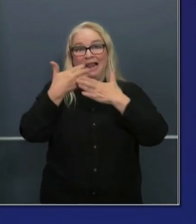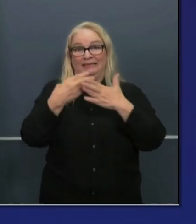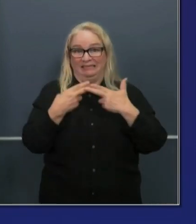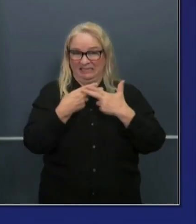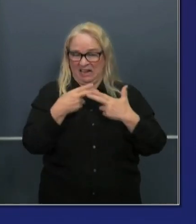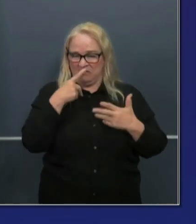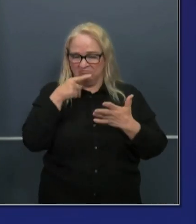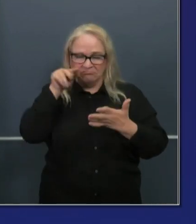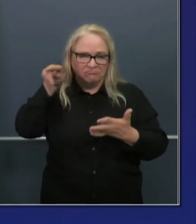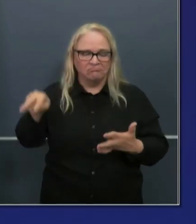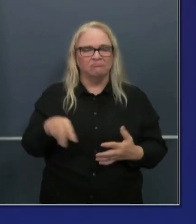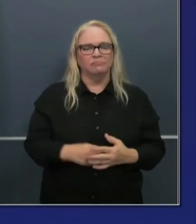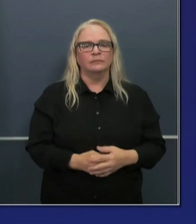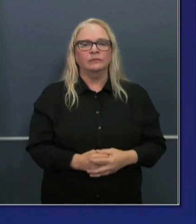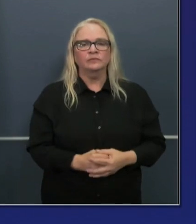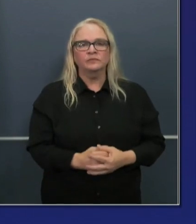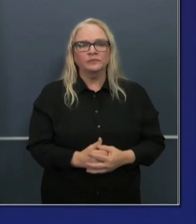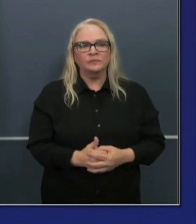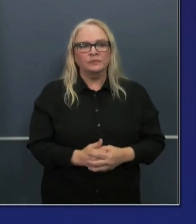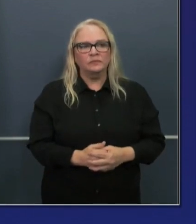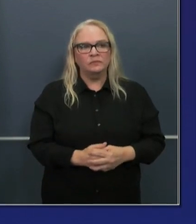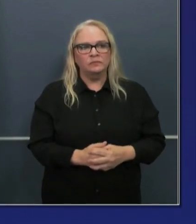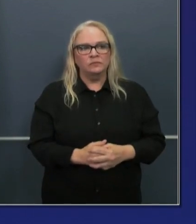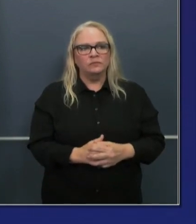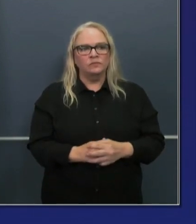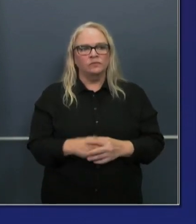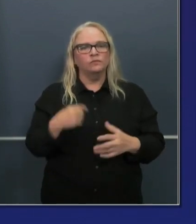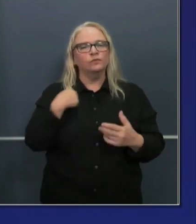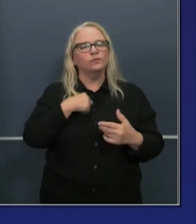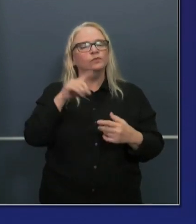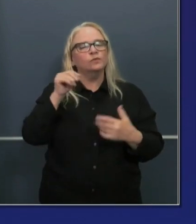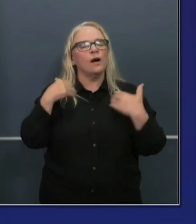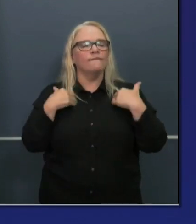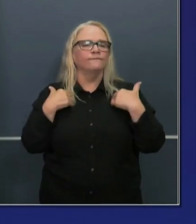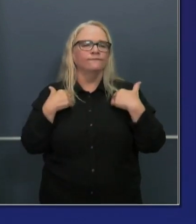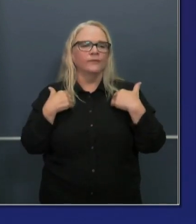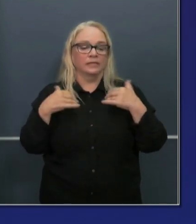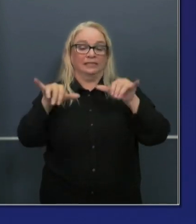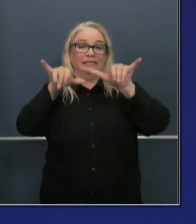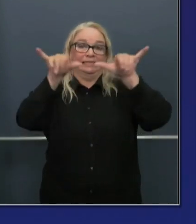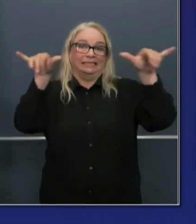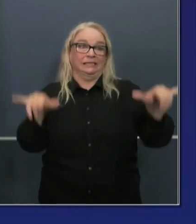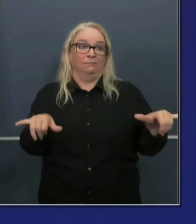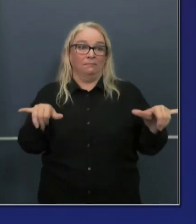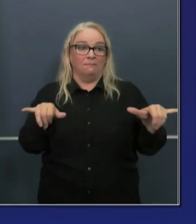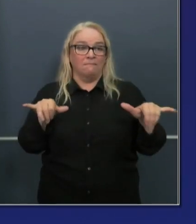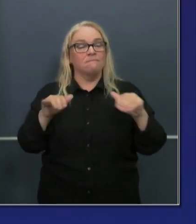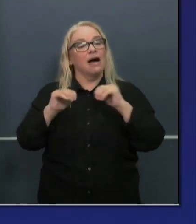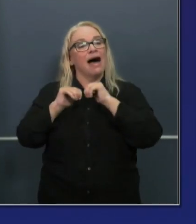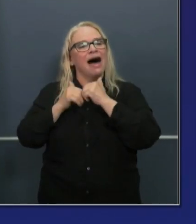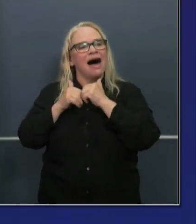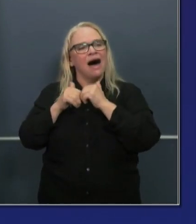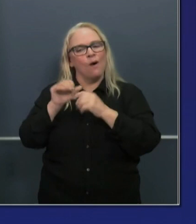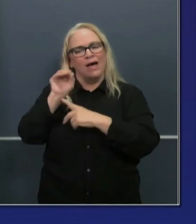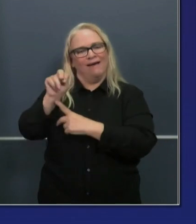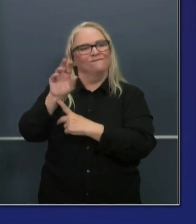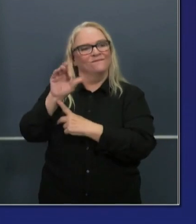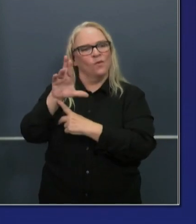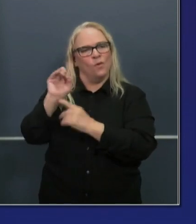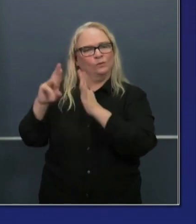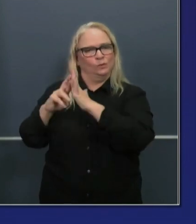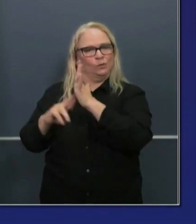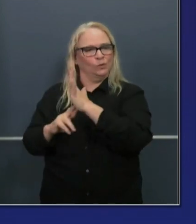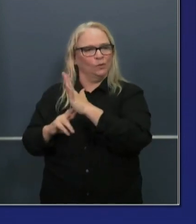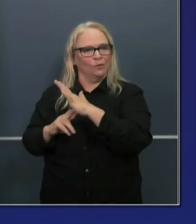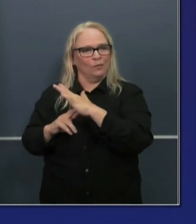to aggregate in a more systemic way some of that enforcement here at the Office of Emergency